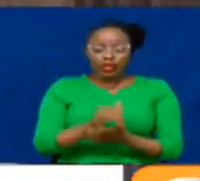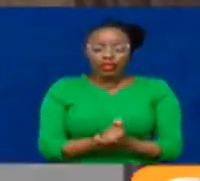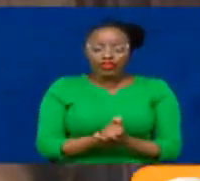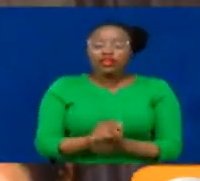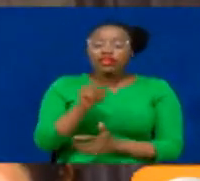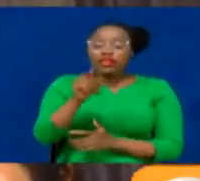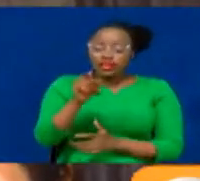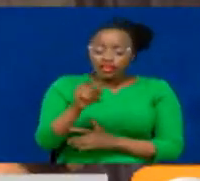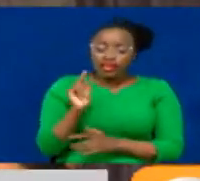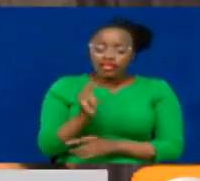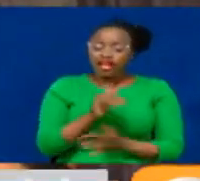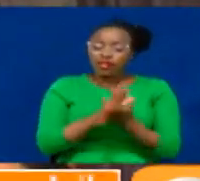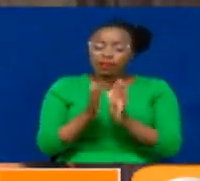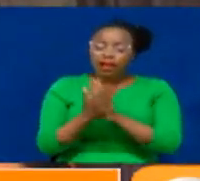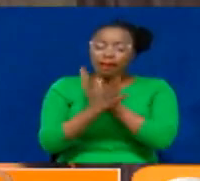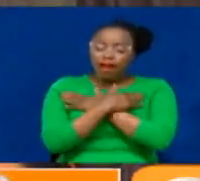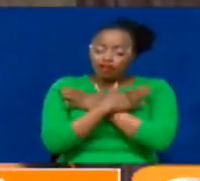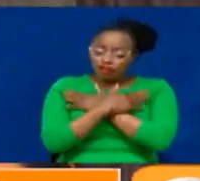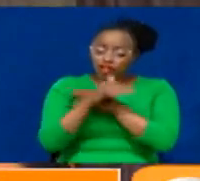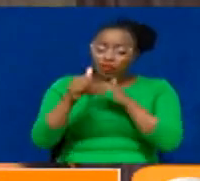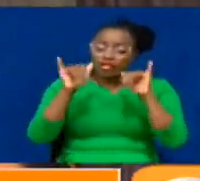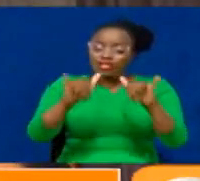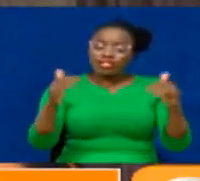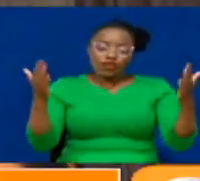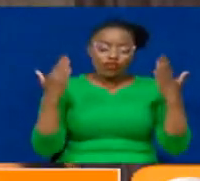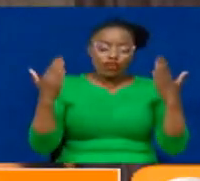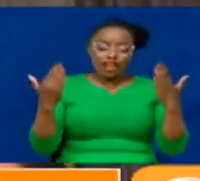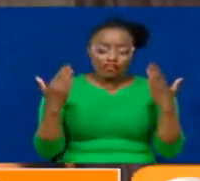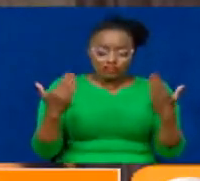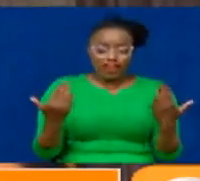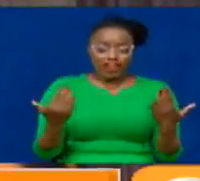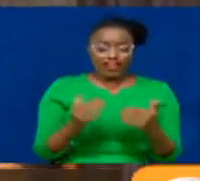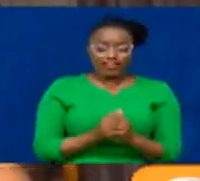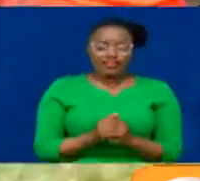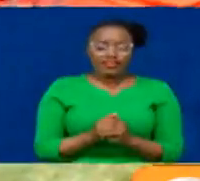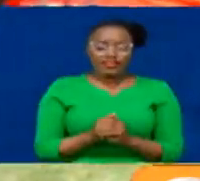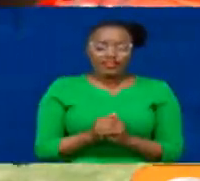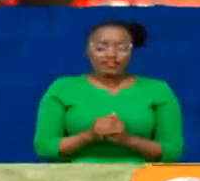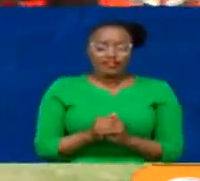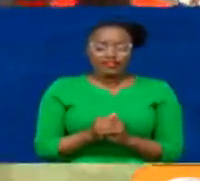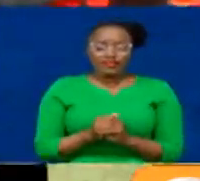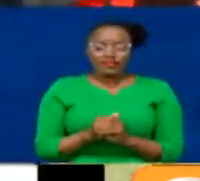Na hii itakuwa rafiki, rafiki mate dumu, milele na milele.